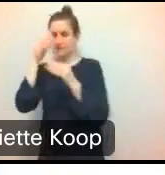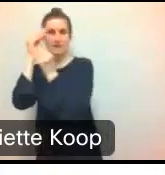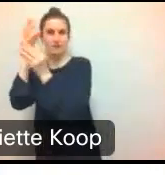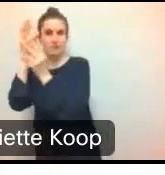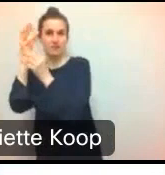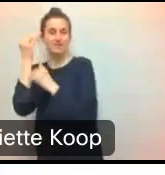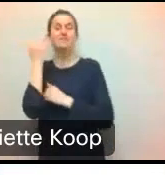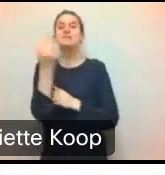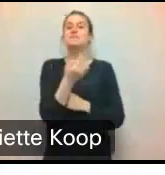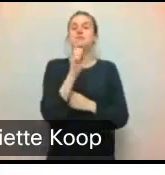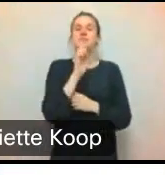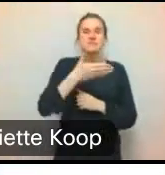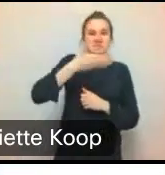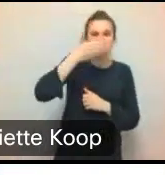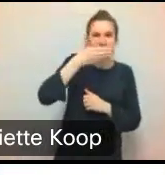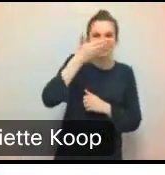stinky could be dressed up.